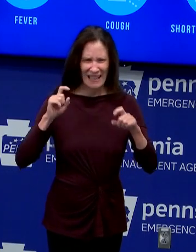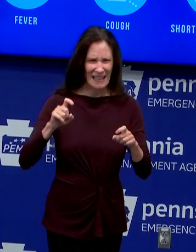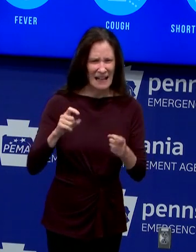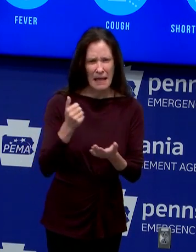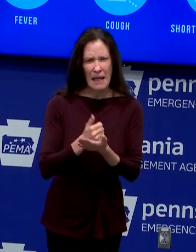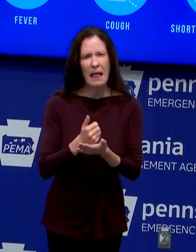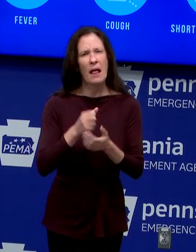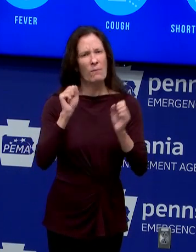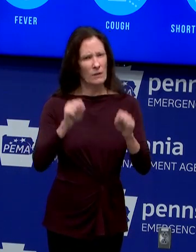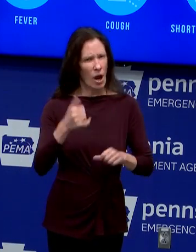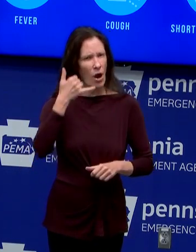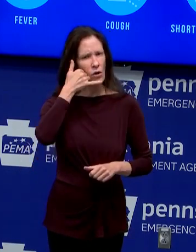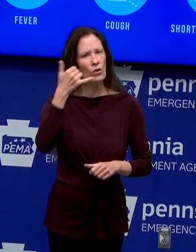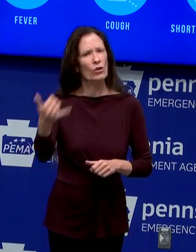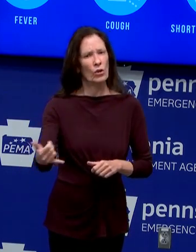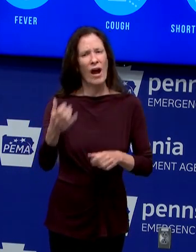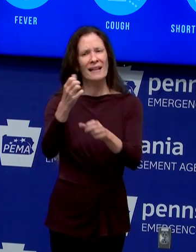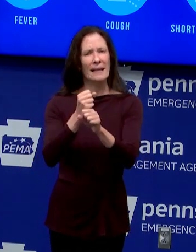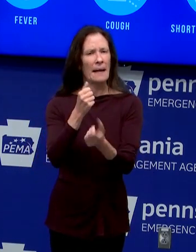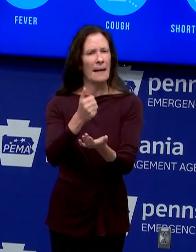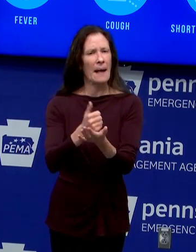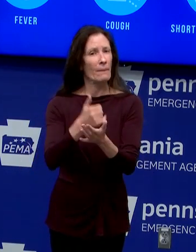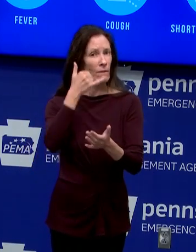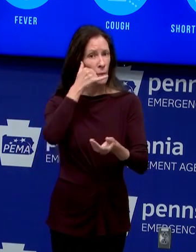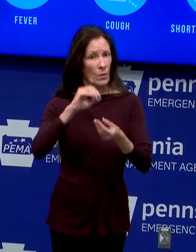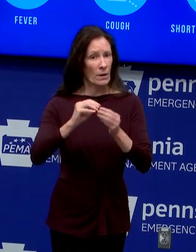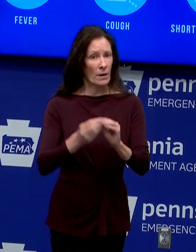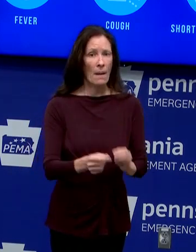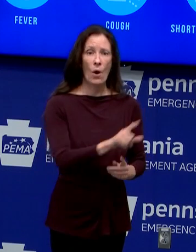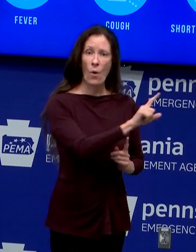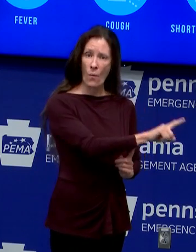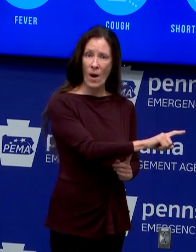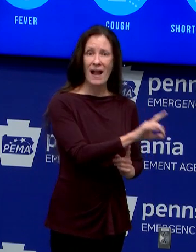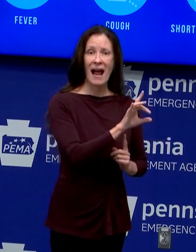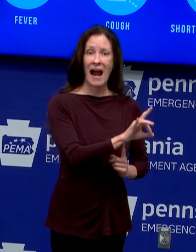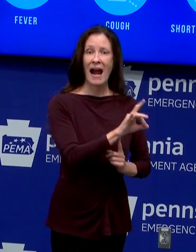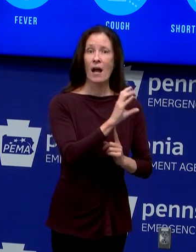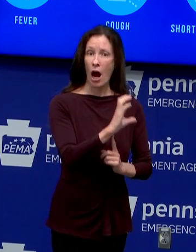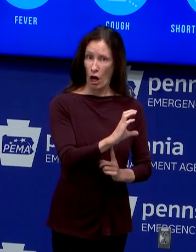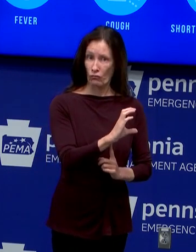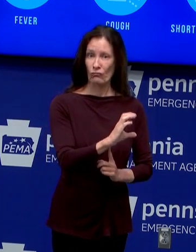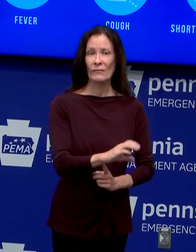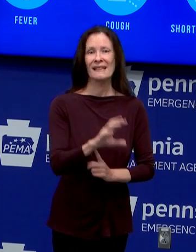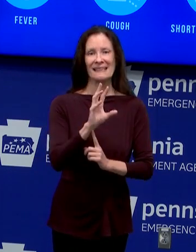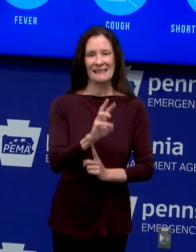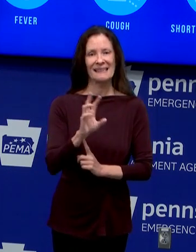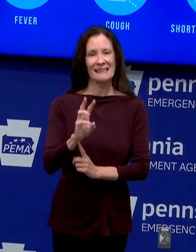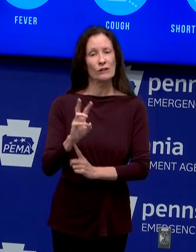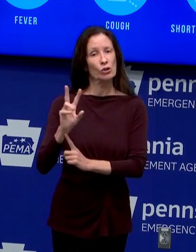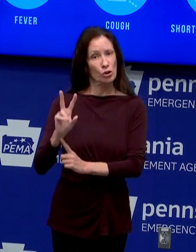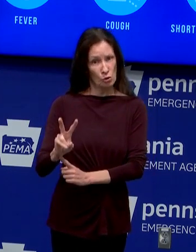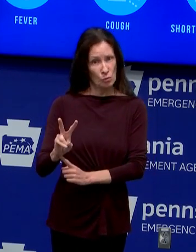Help hotline at 1-800-662-HELP or otherwise